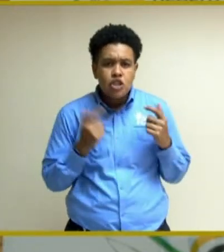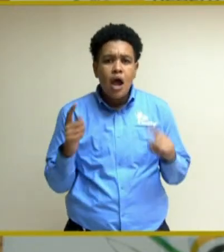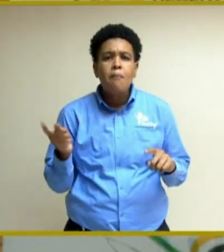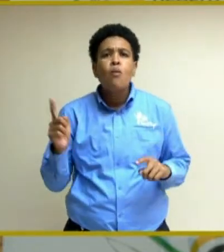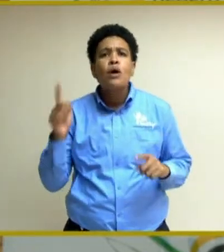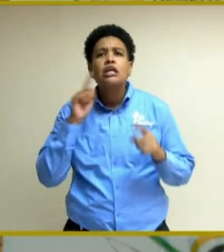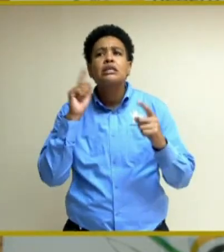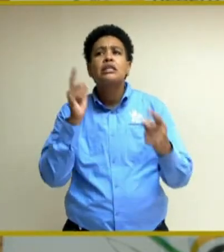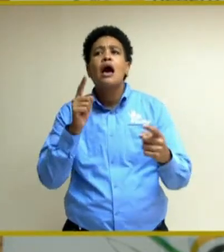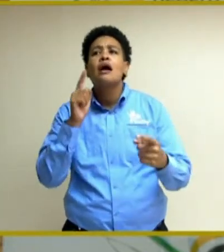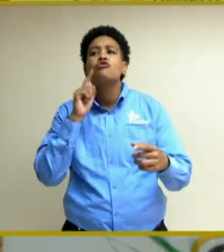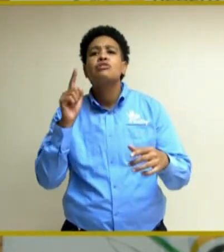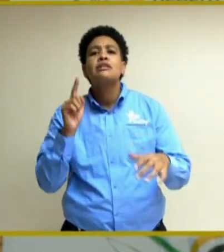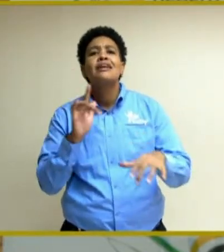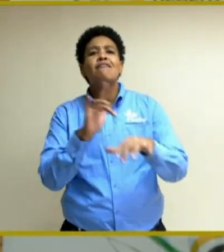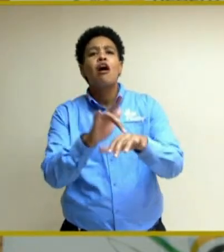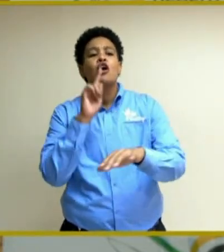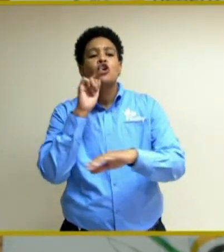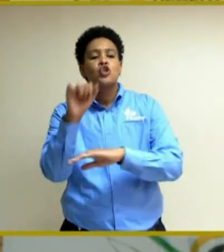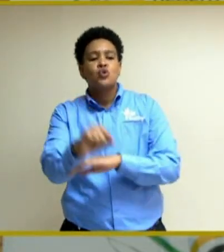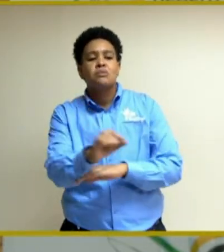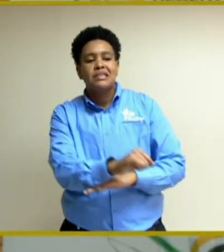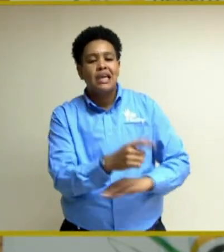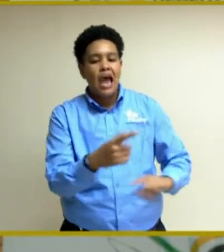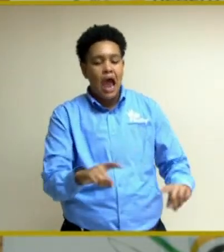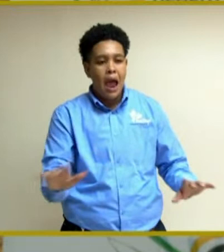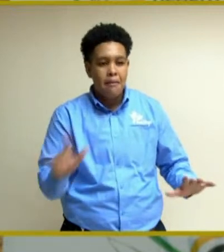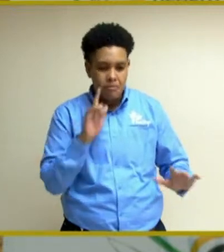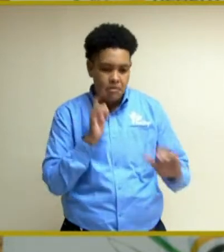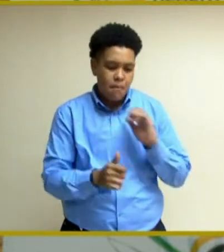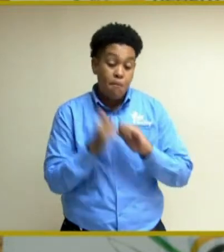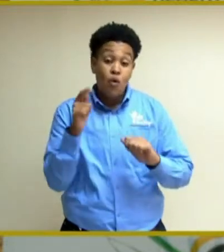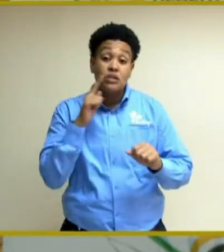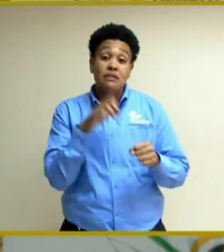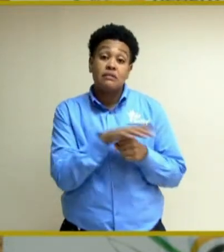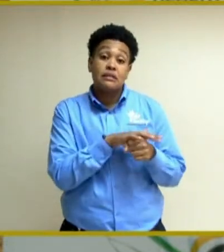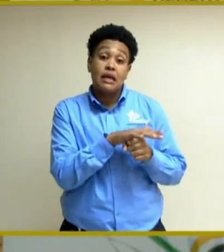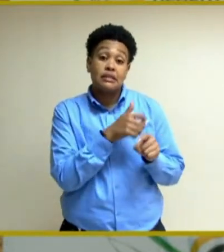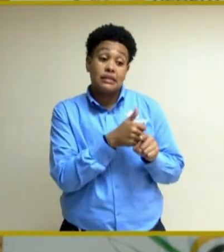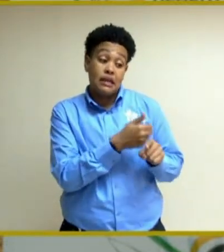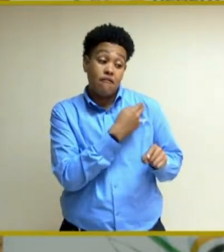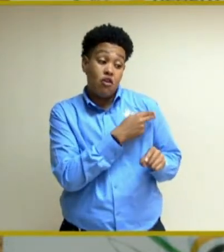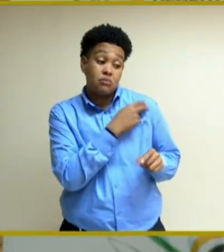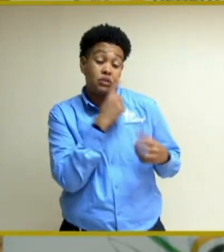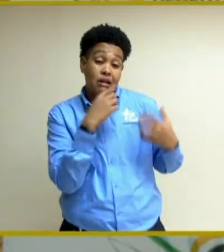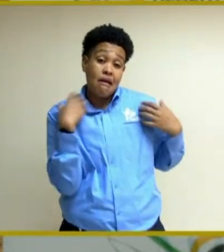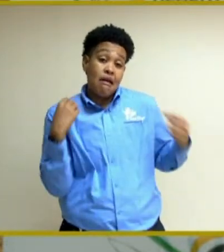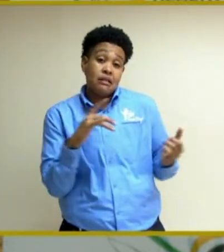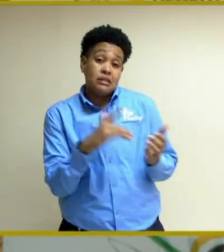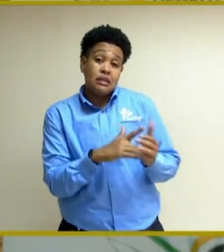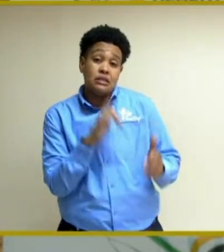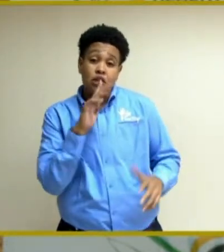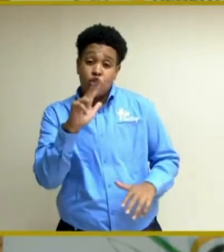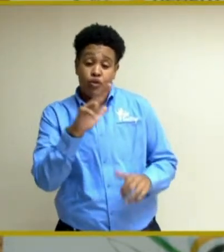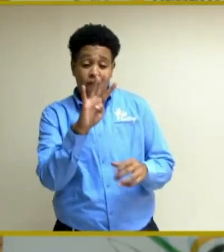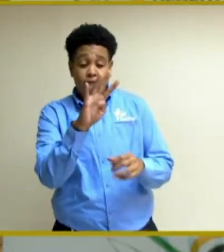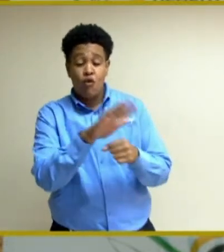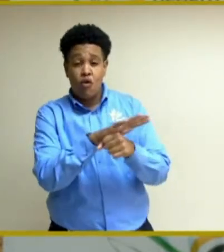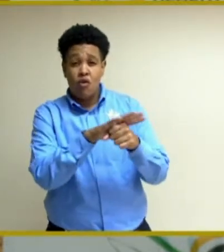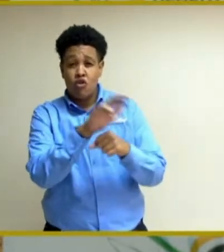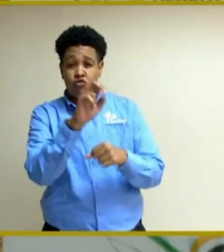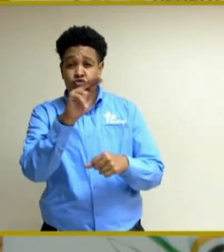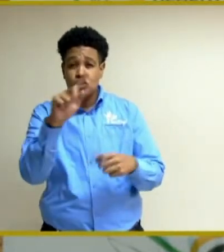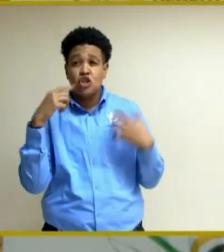were far superseded. The majority of the sites were hospitals and health centers, and 3 of the 4 regional health